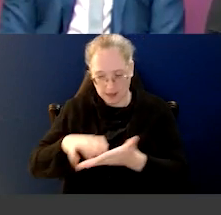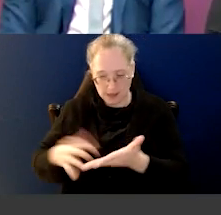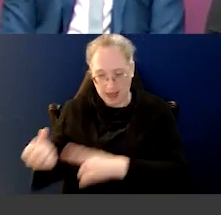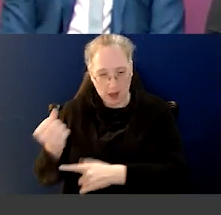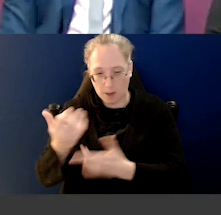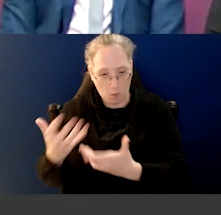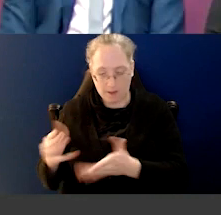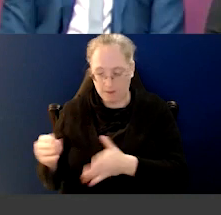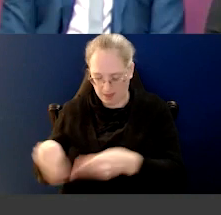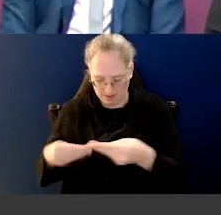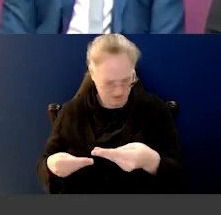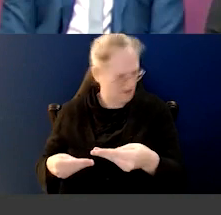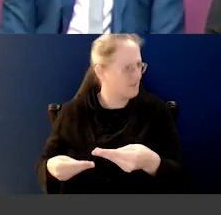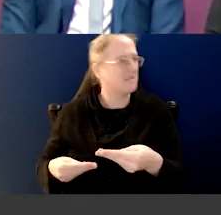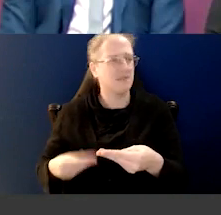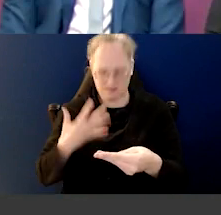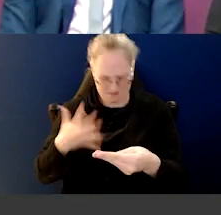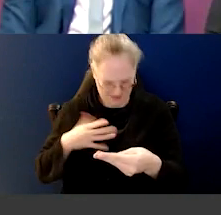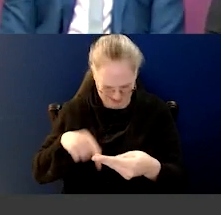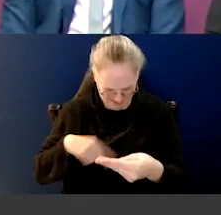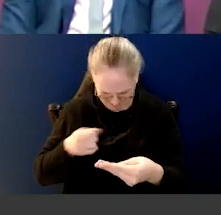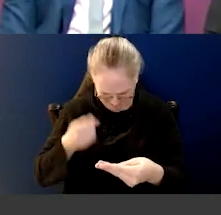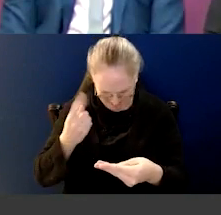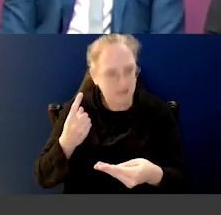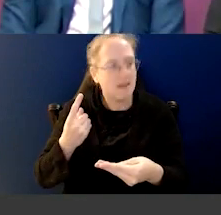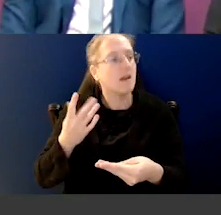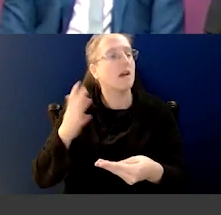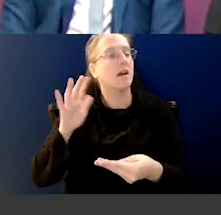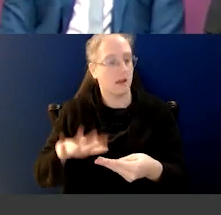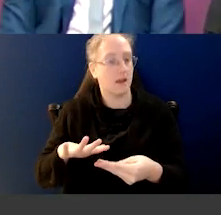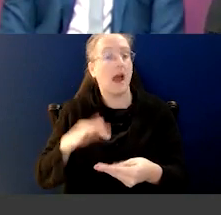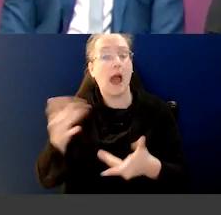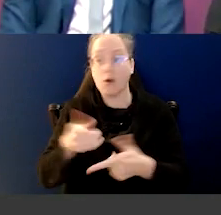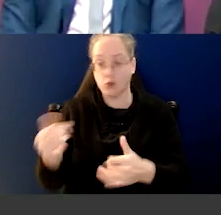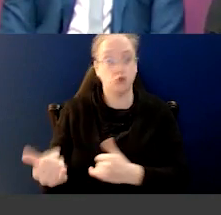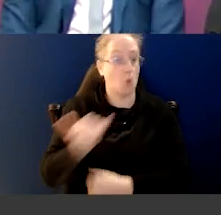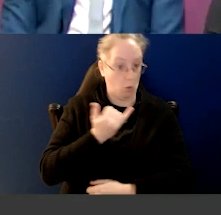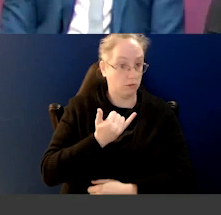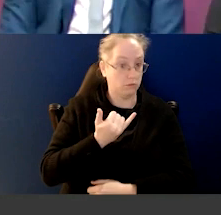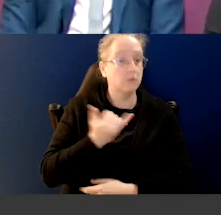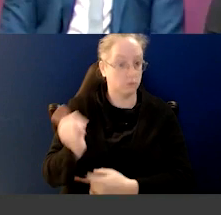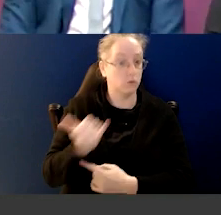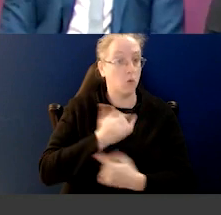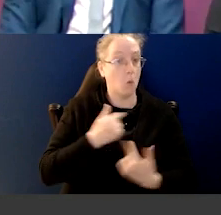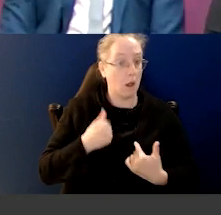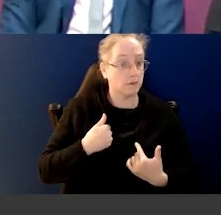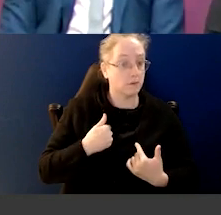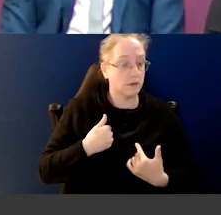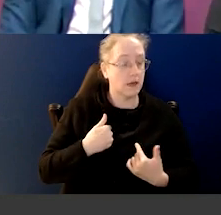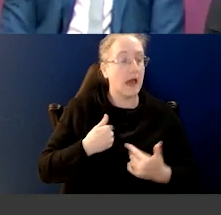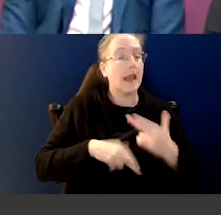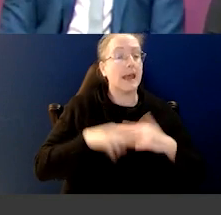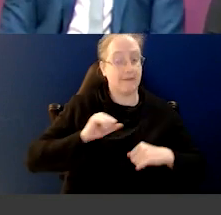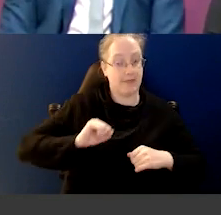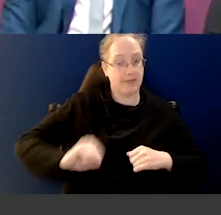legal elements, we do encourage people to call in. And if their assessment officer is not available at the time they call